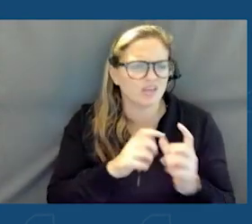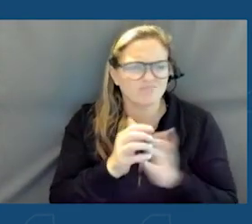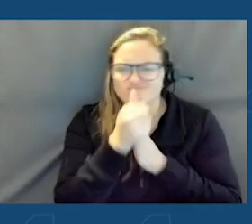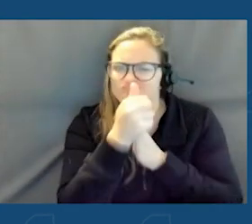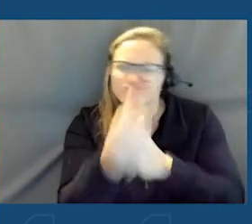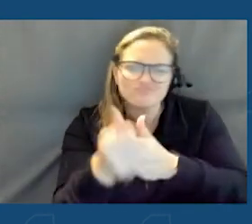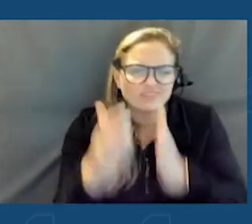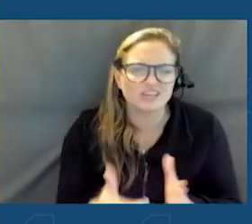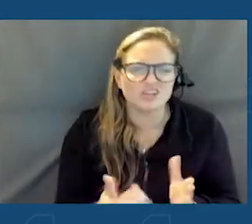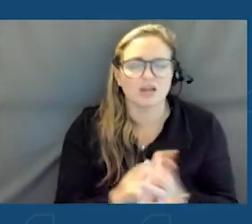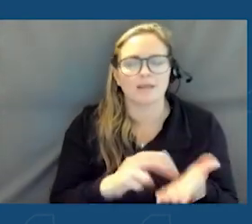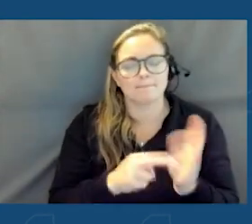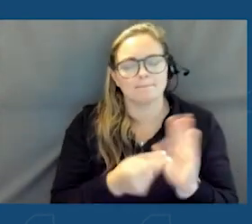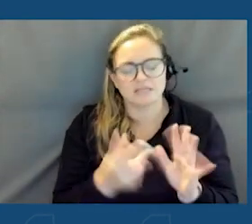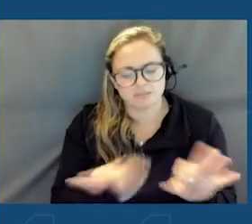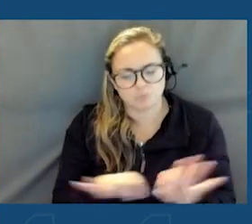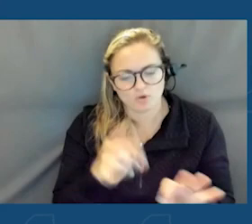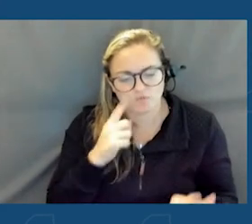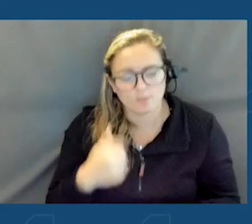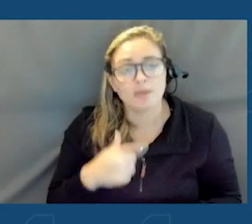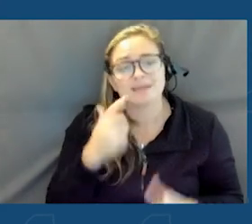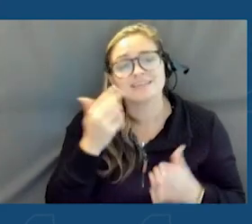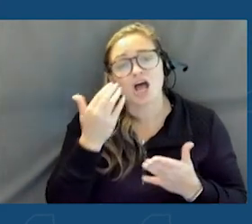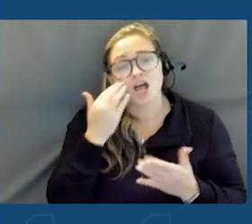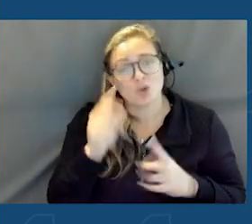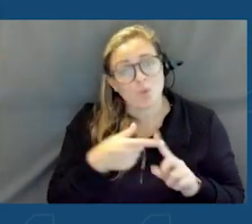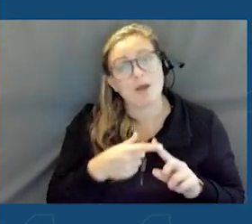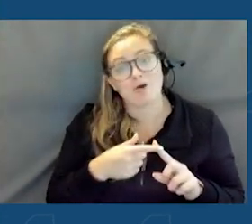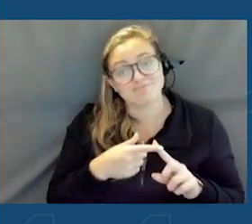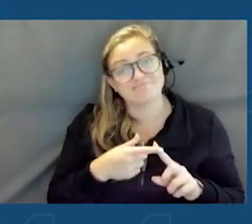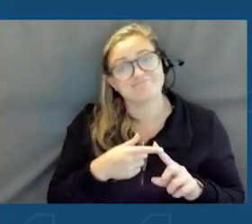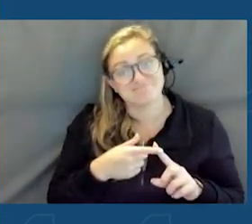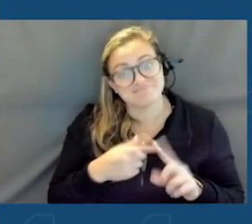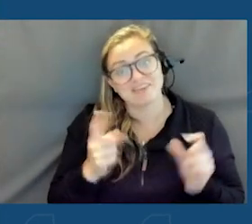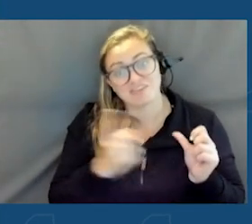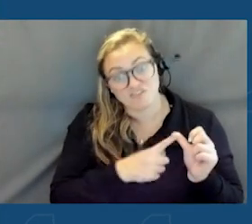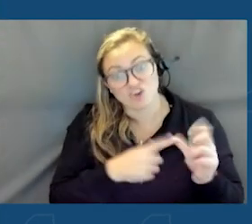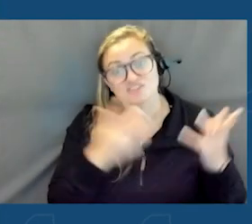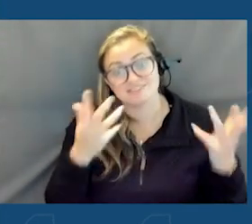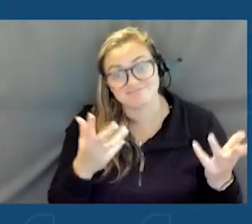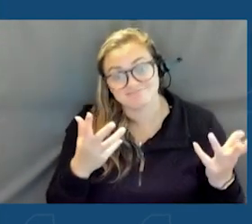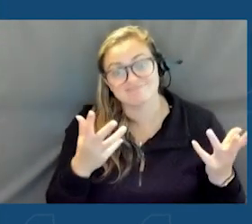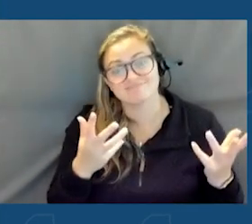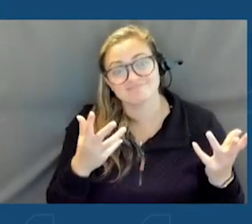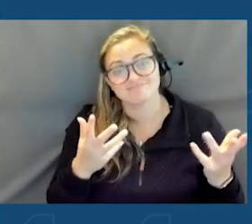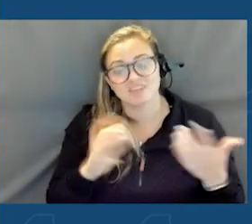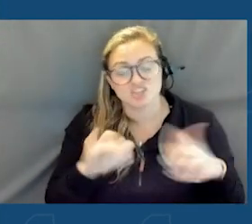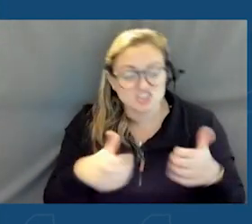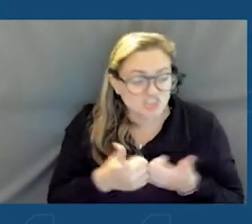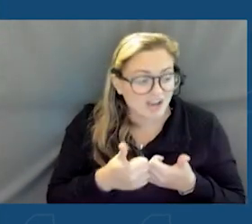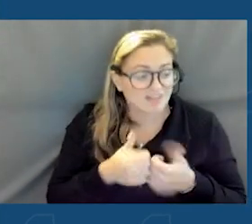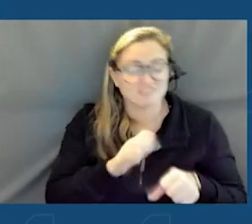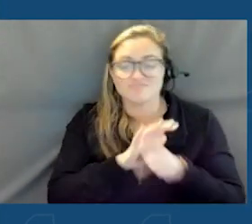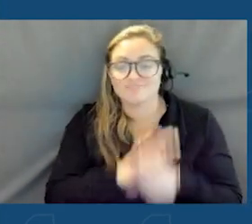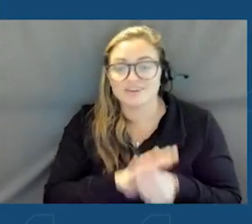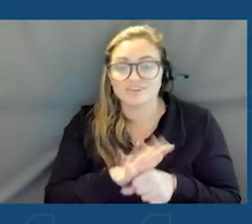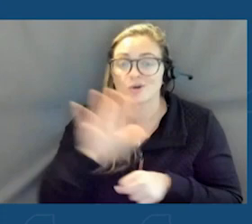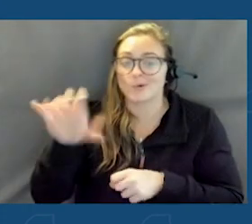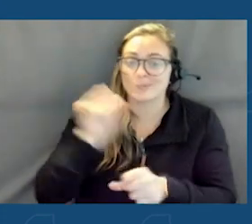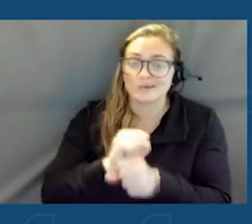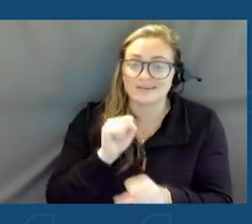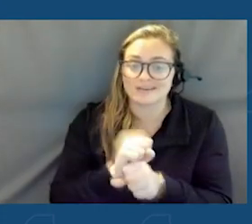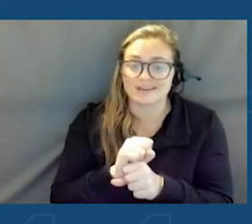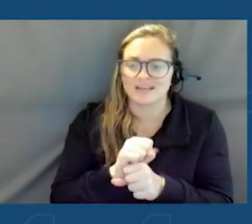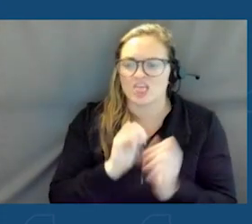means something to me as well, as I know a little bit about being the first. And there's a lot of challenges and pressures. So the work that she did in the